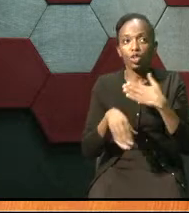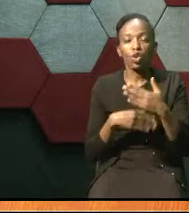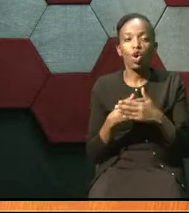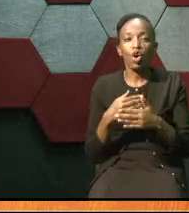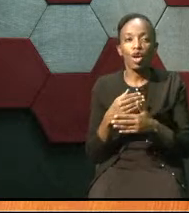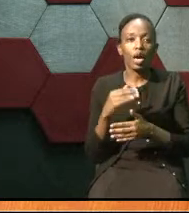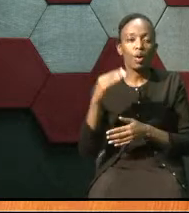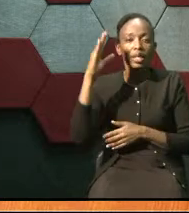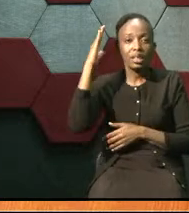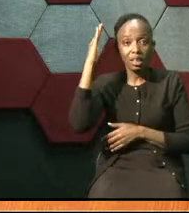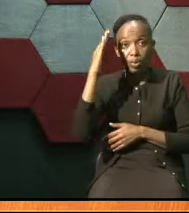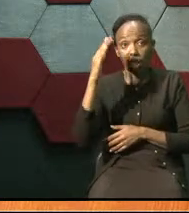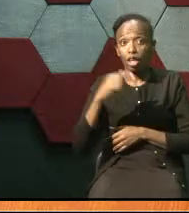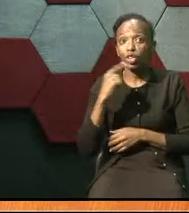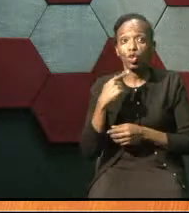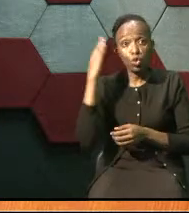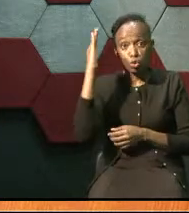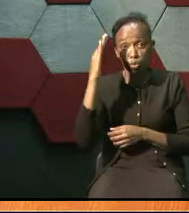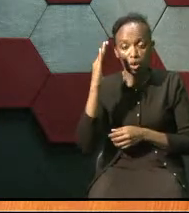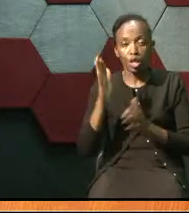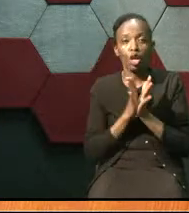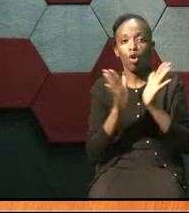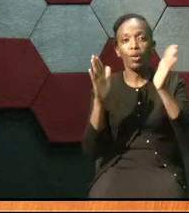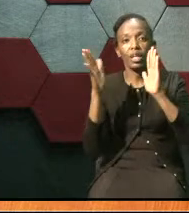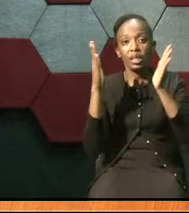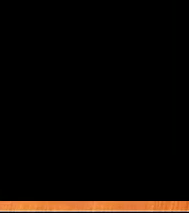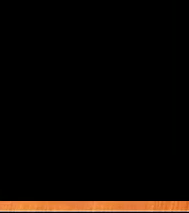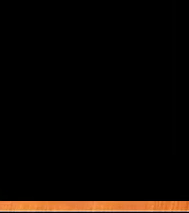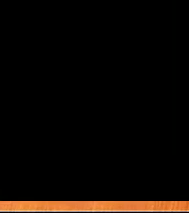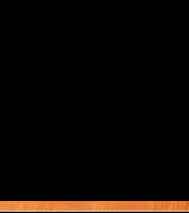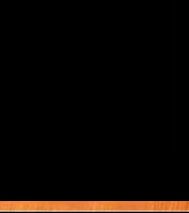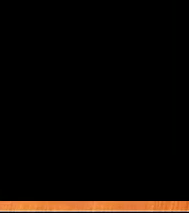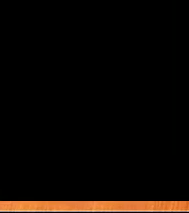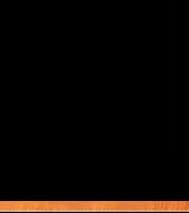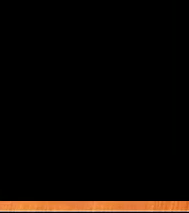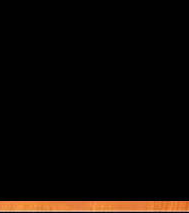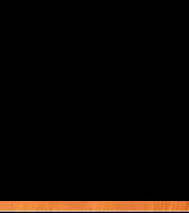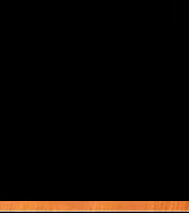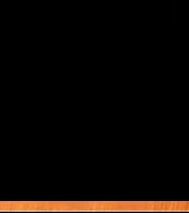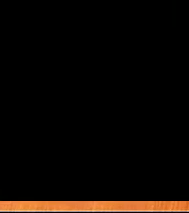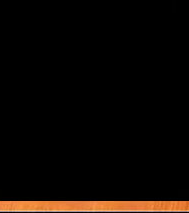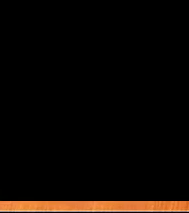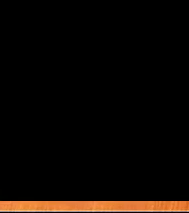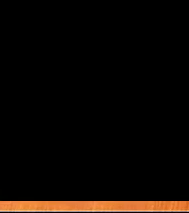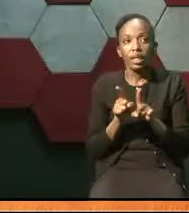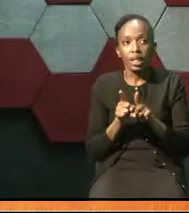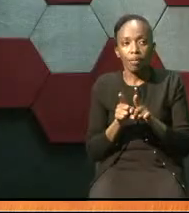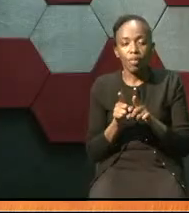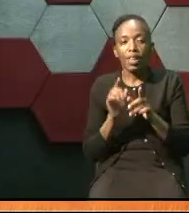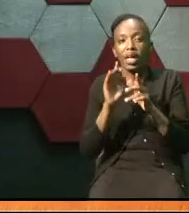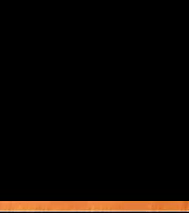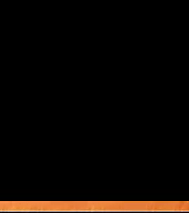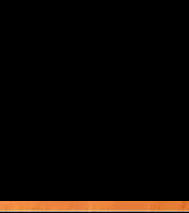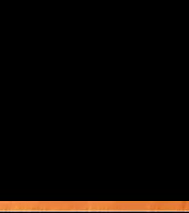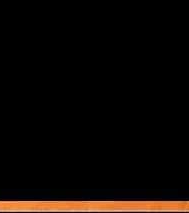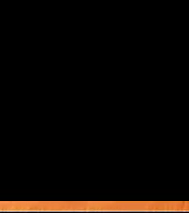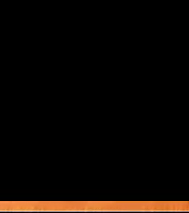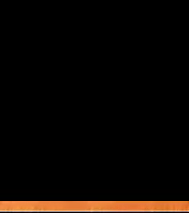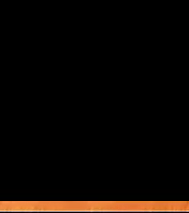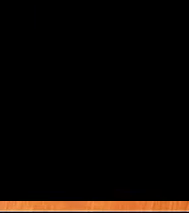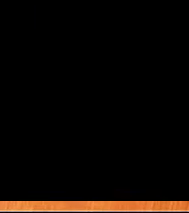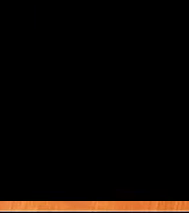speakers, those who spoke in the opening ceremony and those who spoke today, and the days in between, we thank you